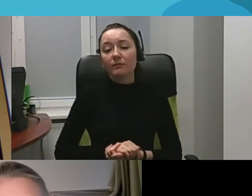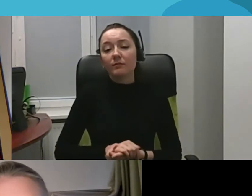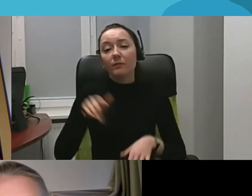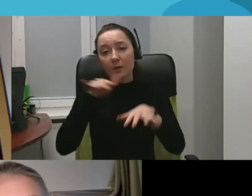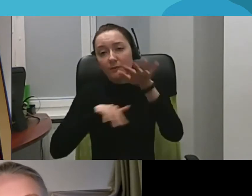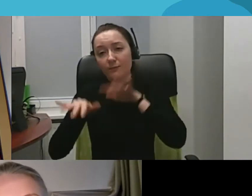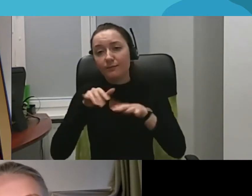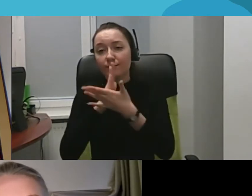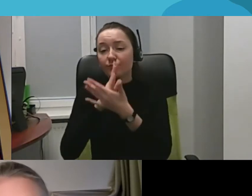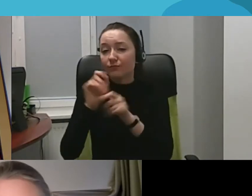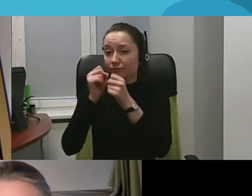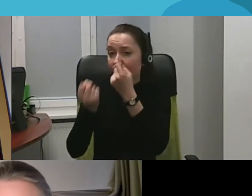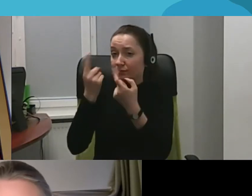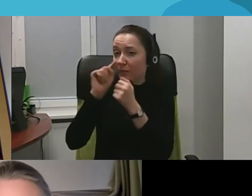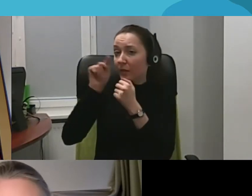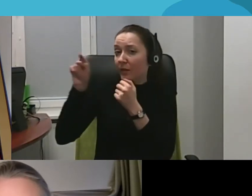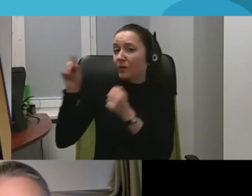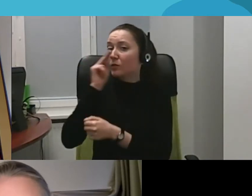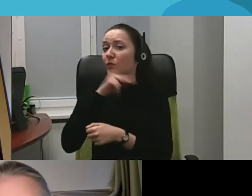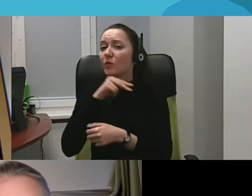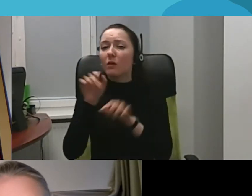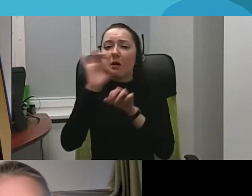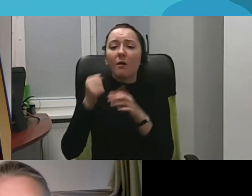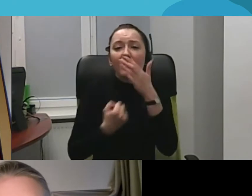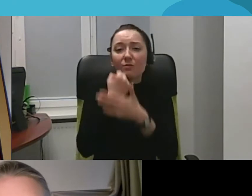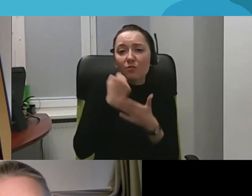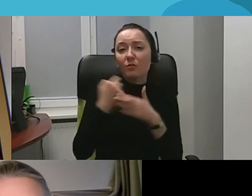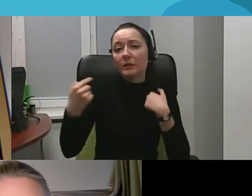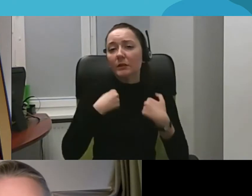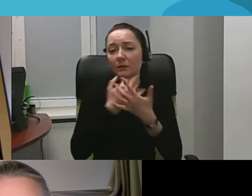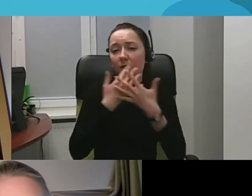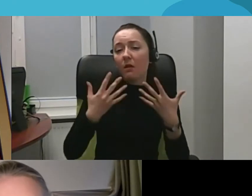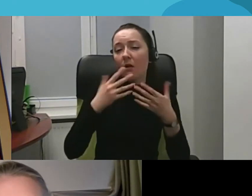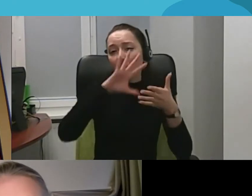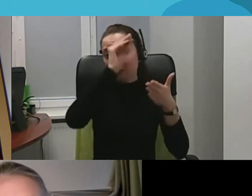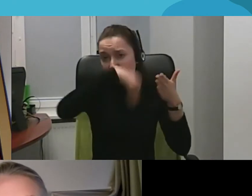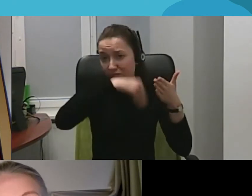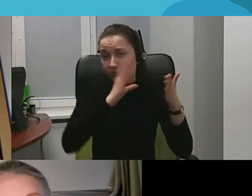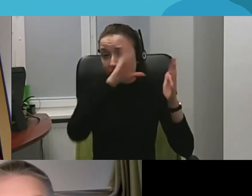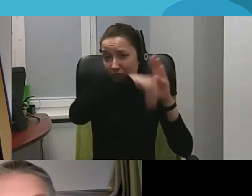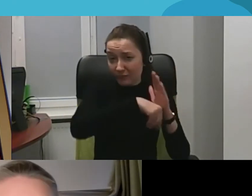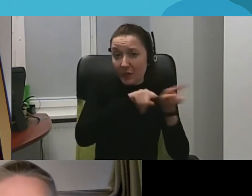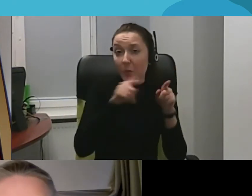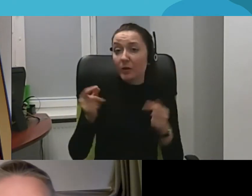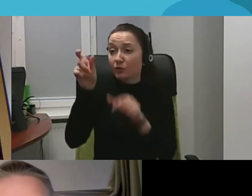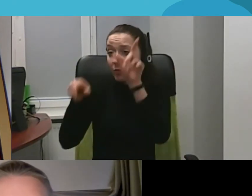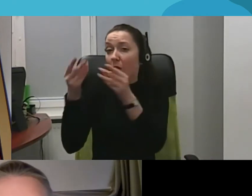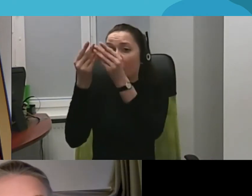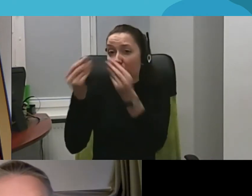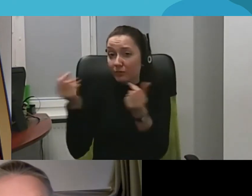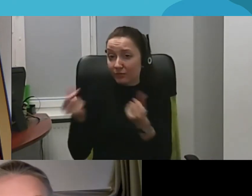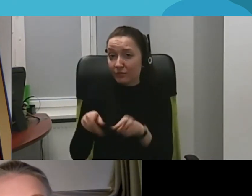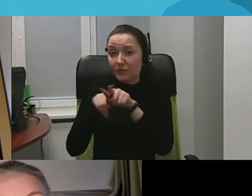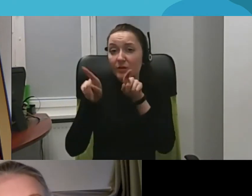violence, torture, and forced disappearances and extrajudicial executions. And also I stressed